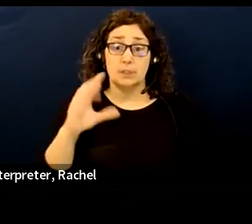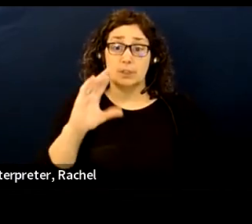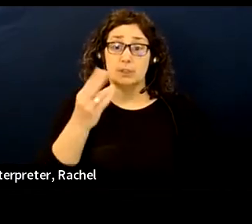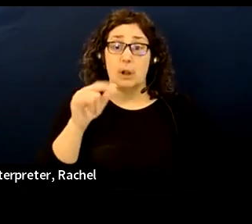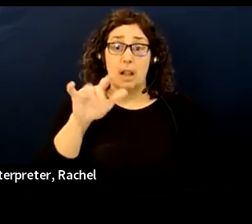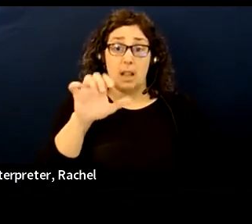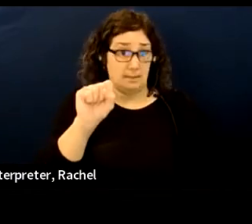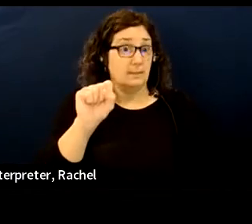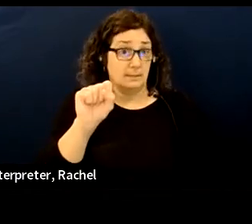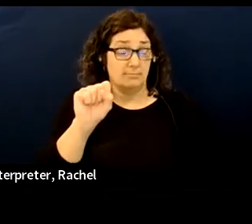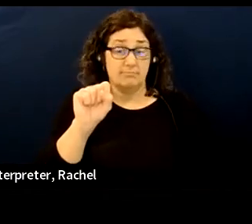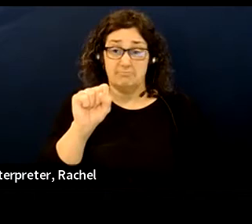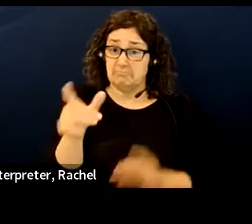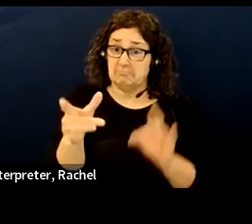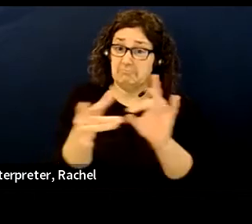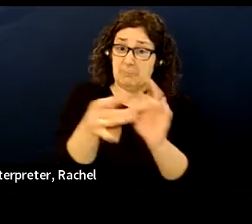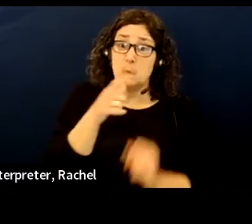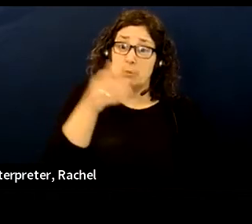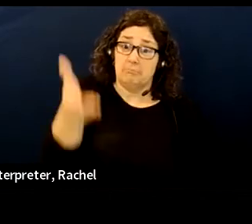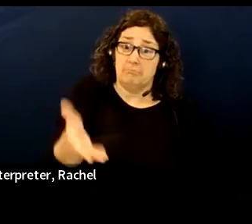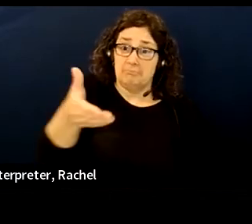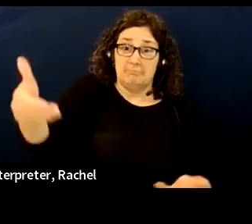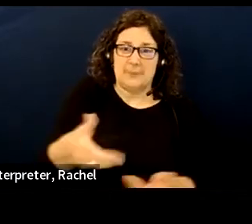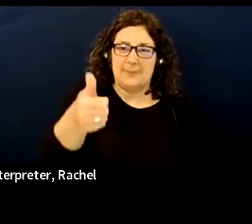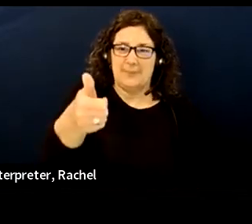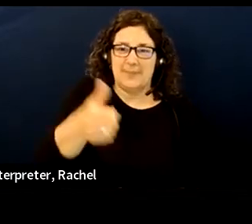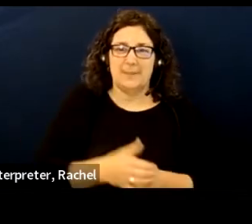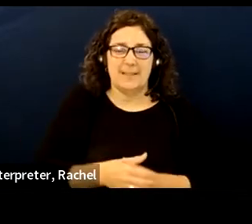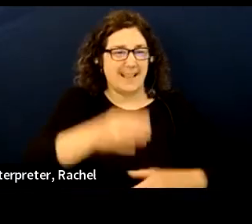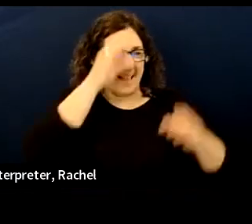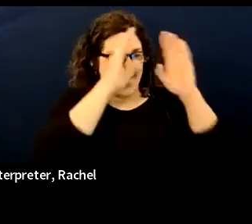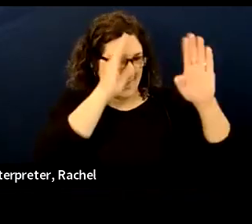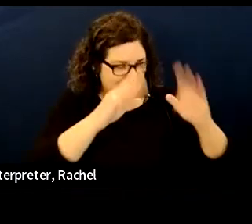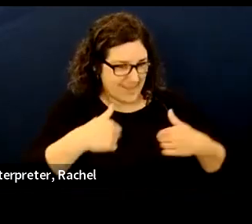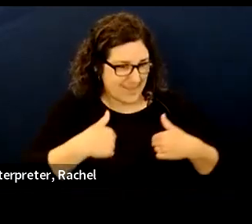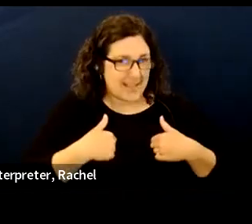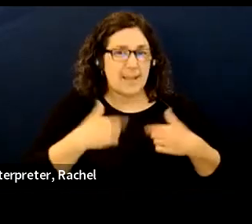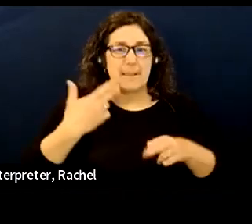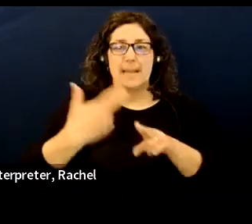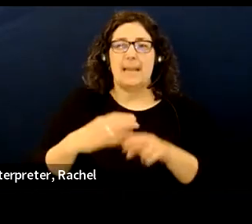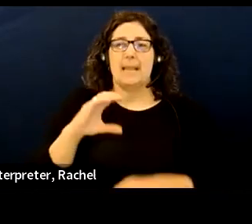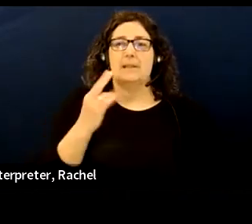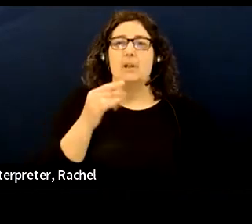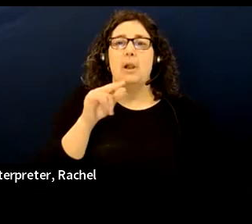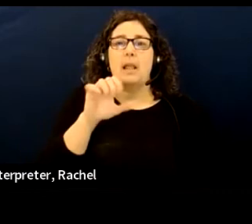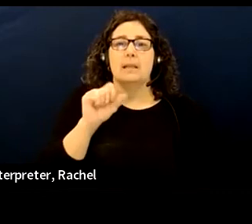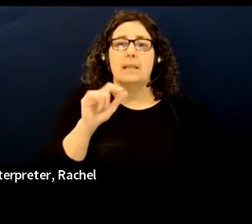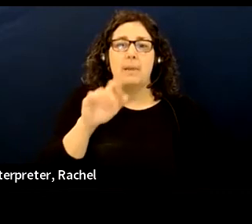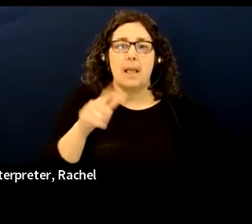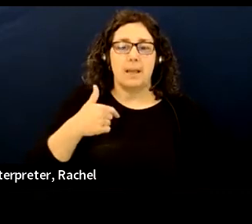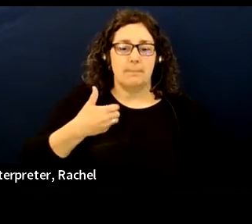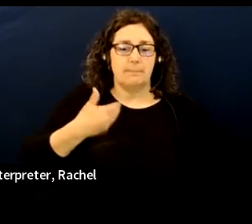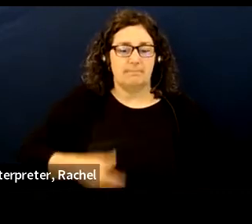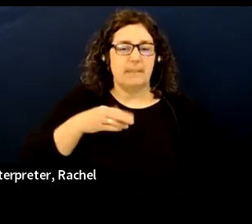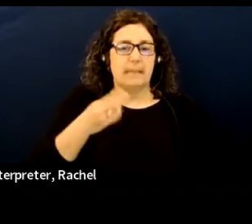alphabetically. Charles, a bit of an introduction from you then. Hi. My name is Charles Campbell. I go by he, him